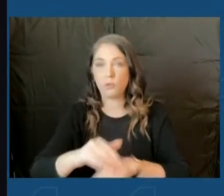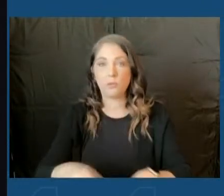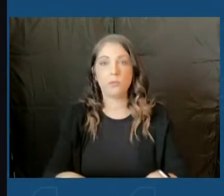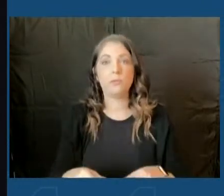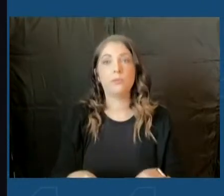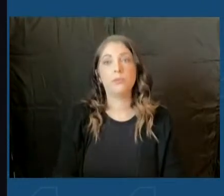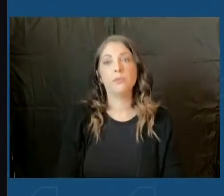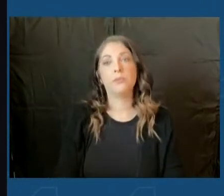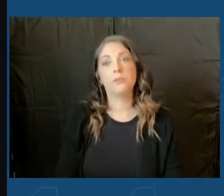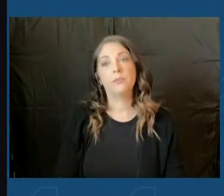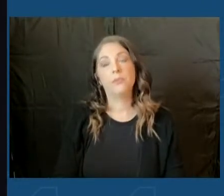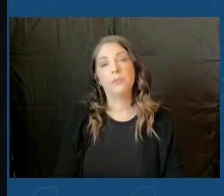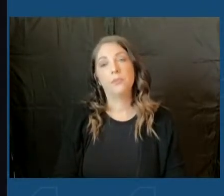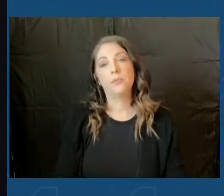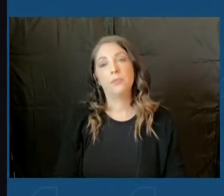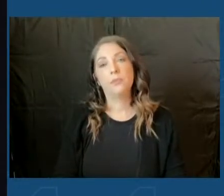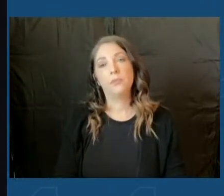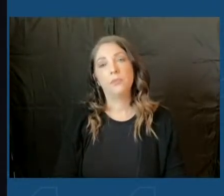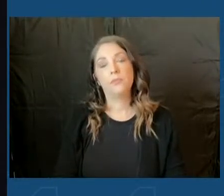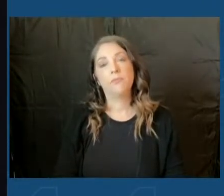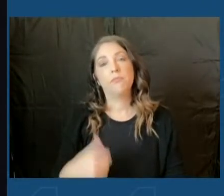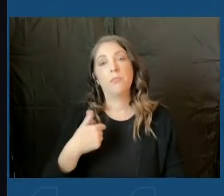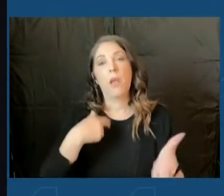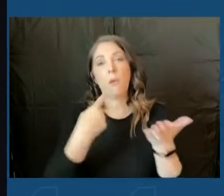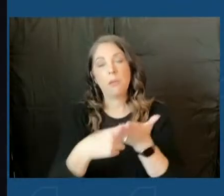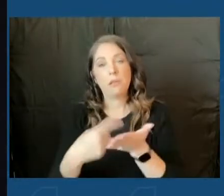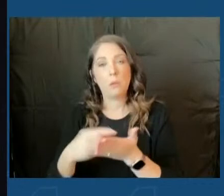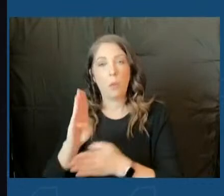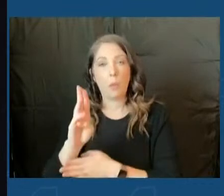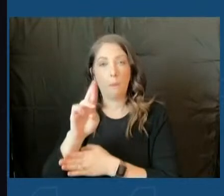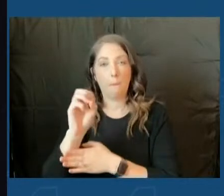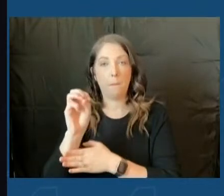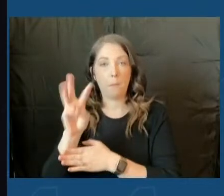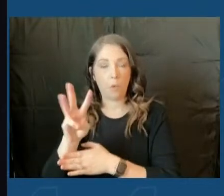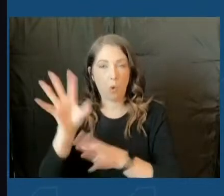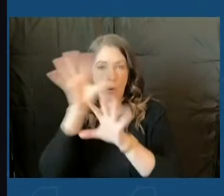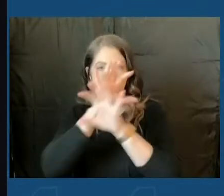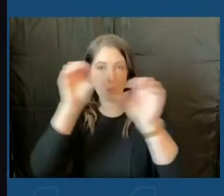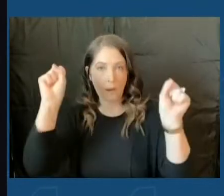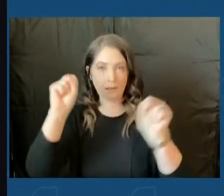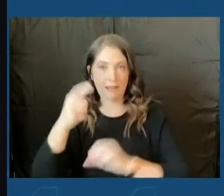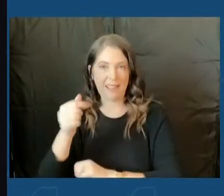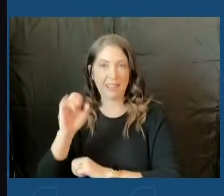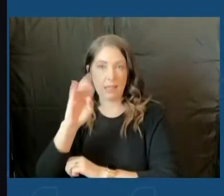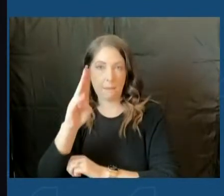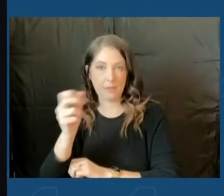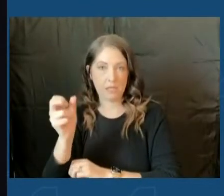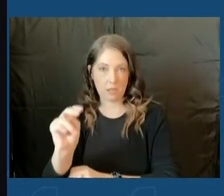to the borough president today, Vanessa Gibson, and she said,